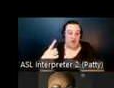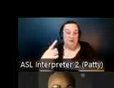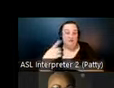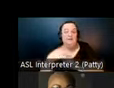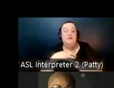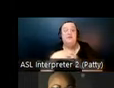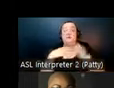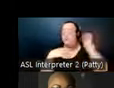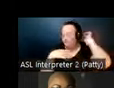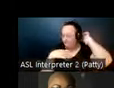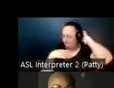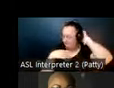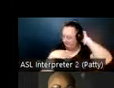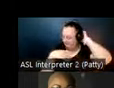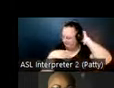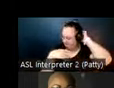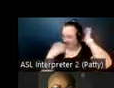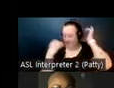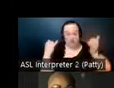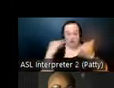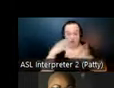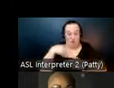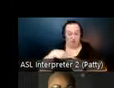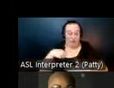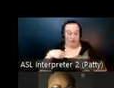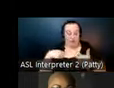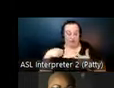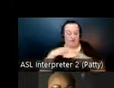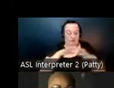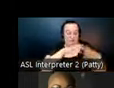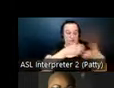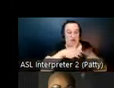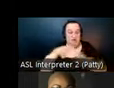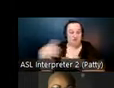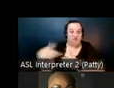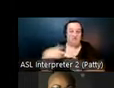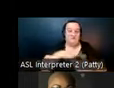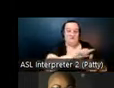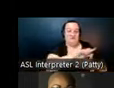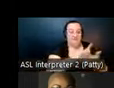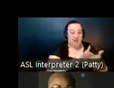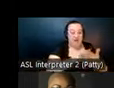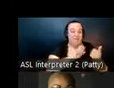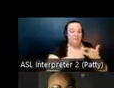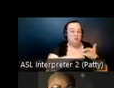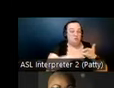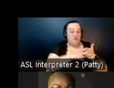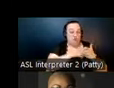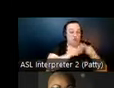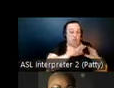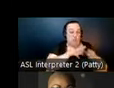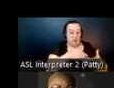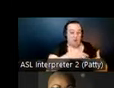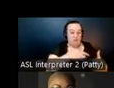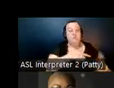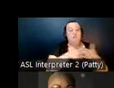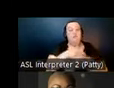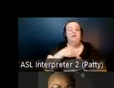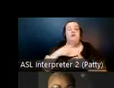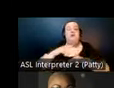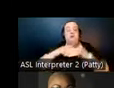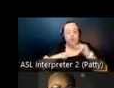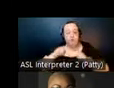So we're currently composed of three branches. We have a design and preservation branch. We have a